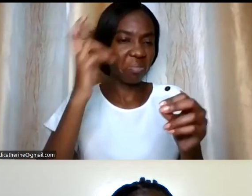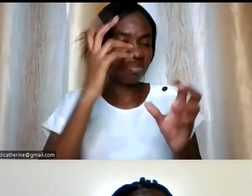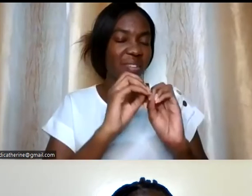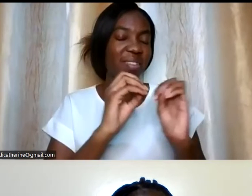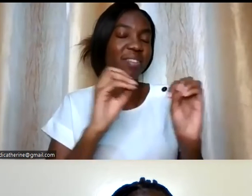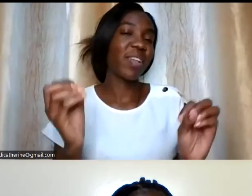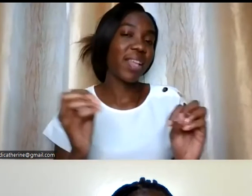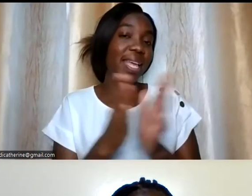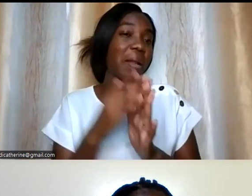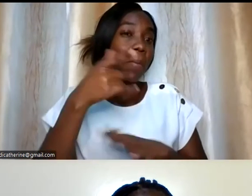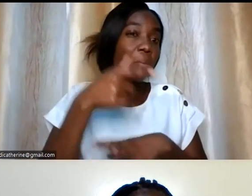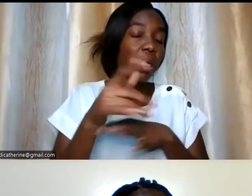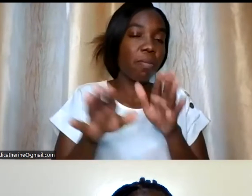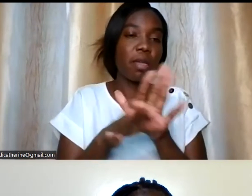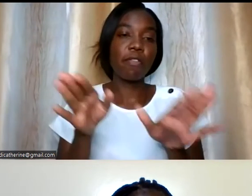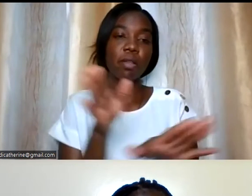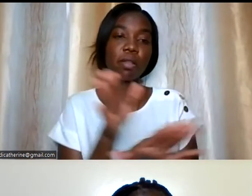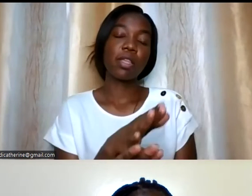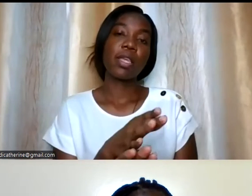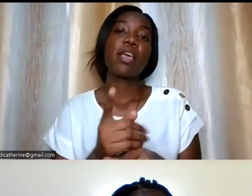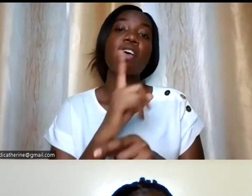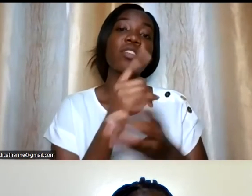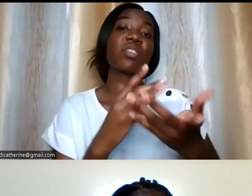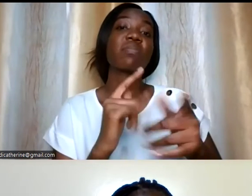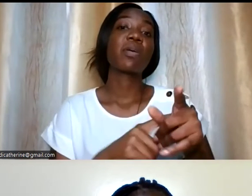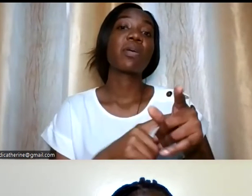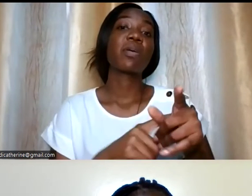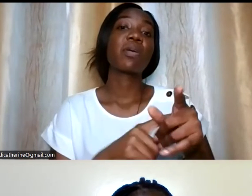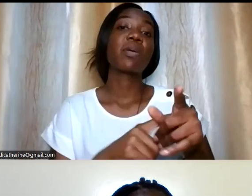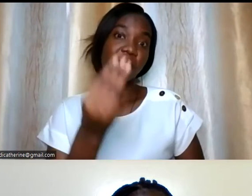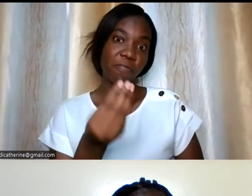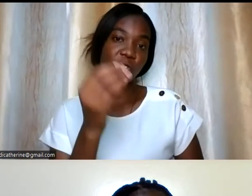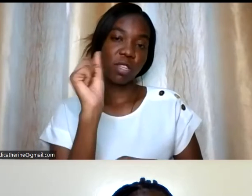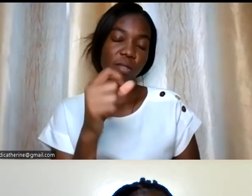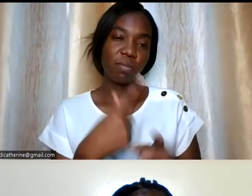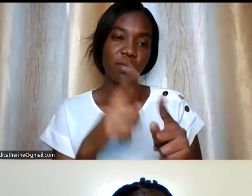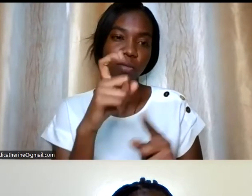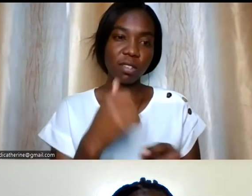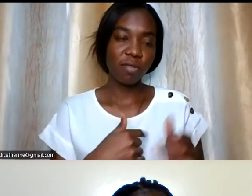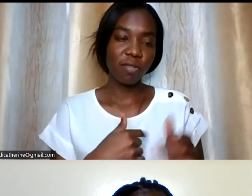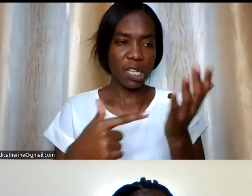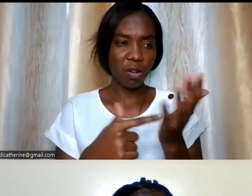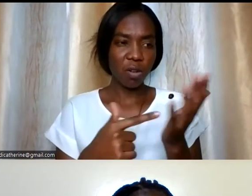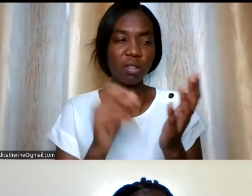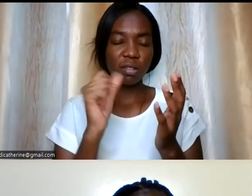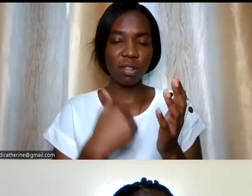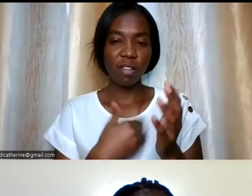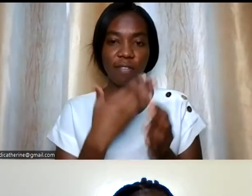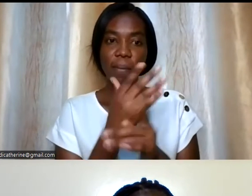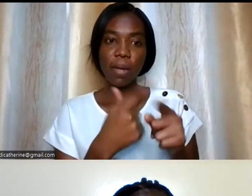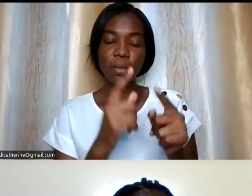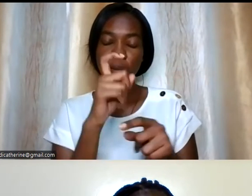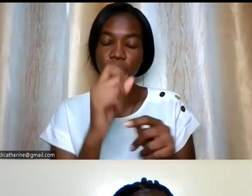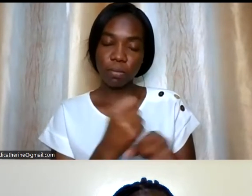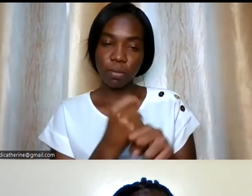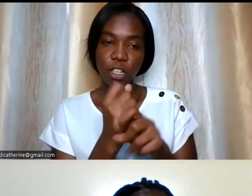everything. So as much as we are few, let us work, since technology is now the in thing, let's make sure that the